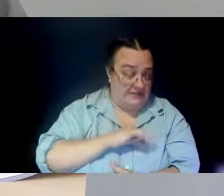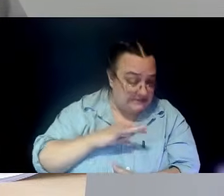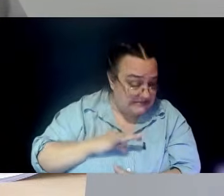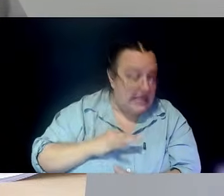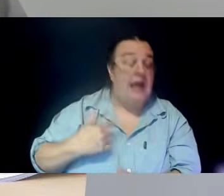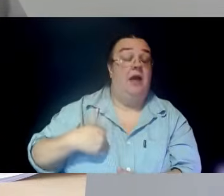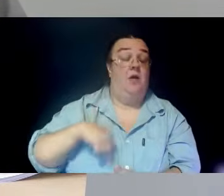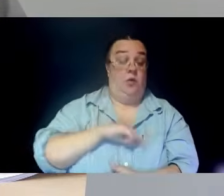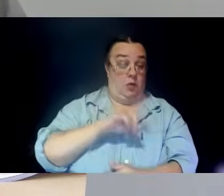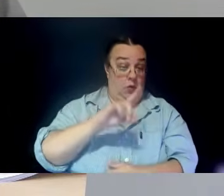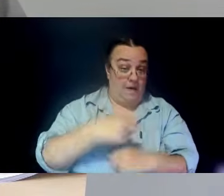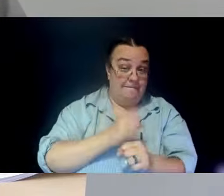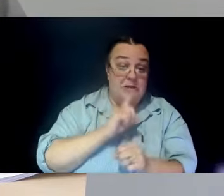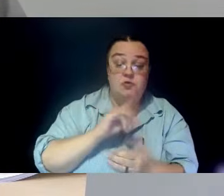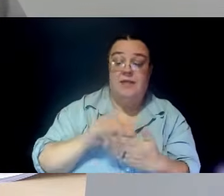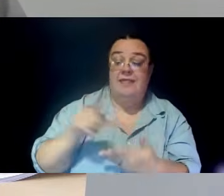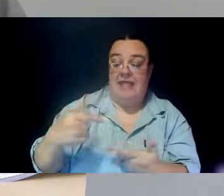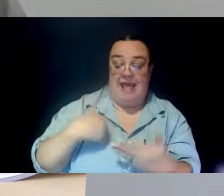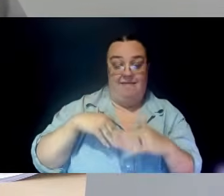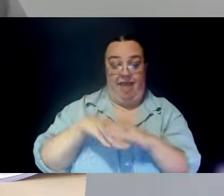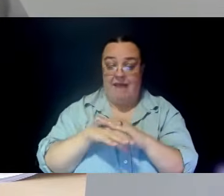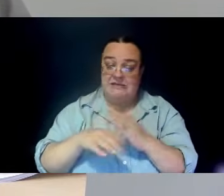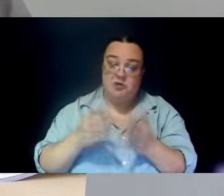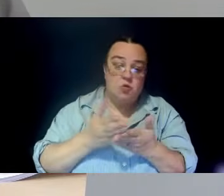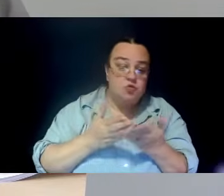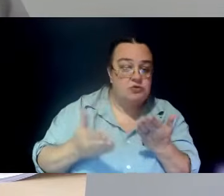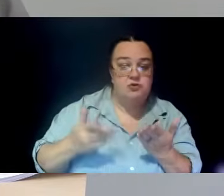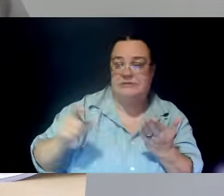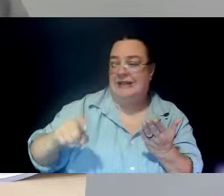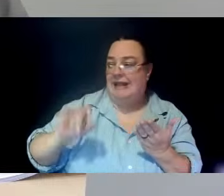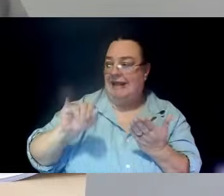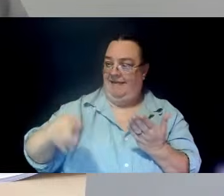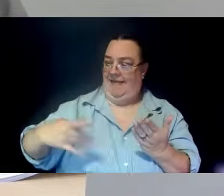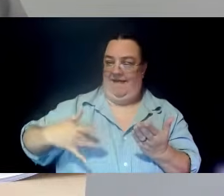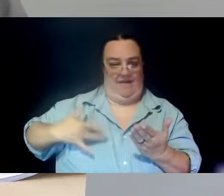to the resources necessary if they feel the need.